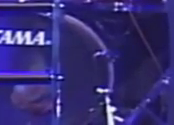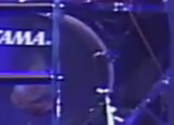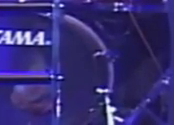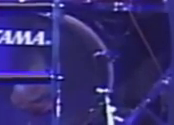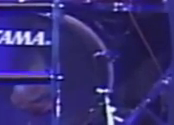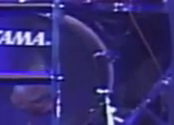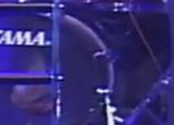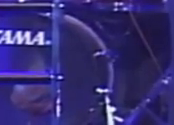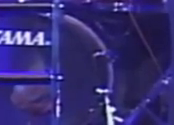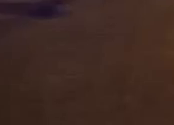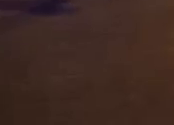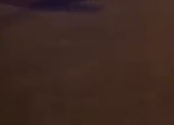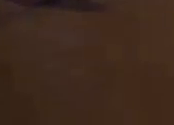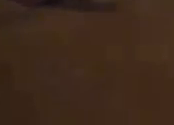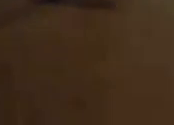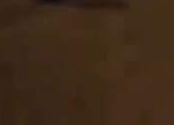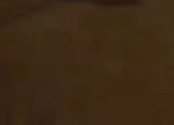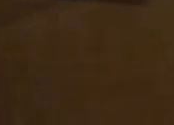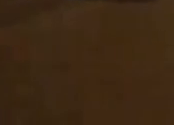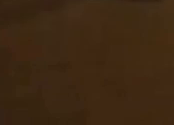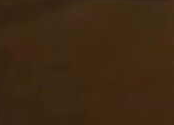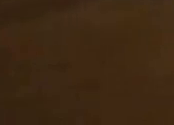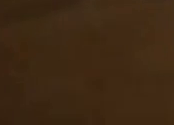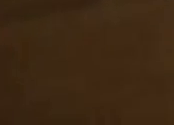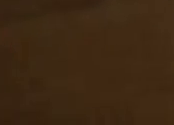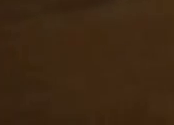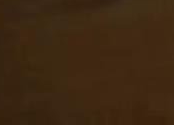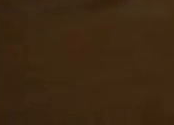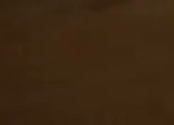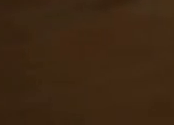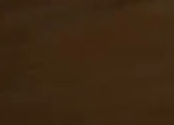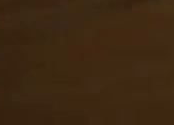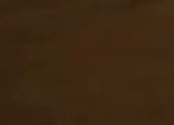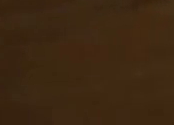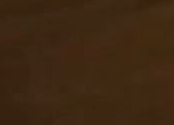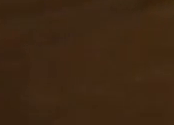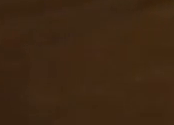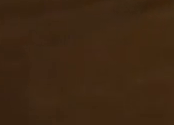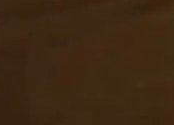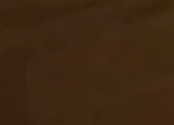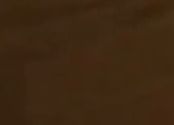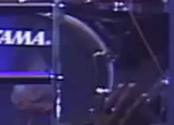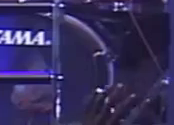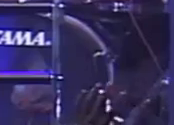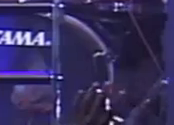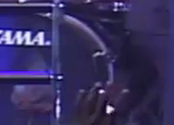Let's clap our hands for Jesus. Lift up your hands, I want to pray for you.